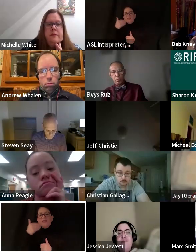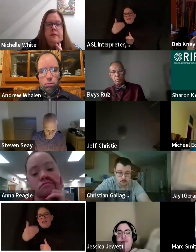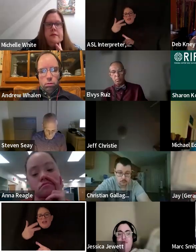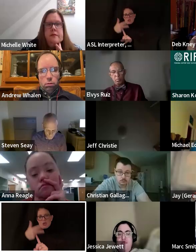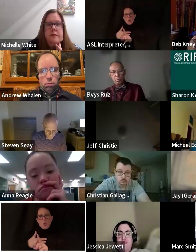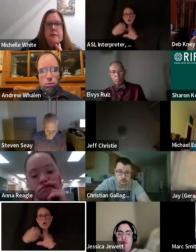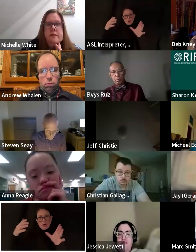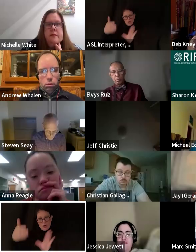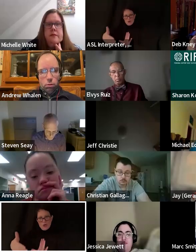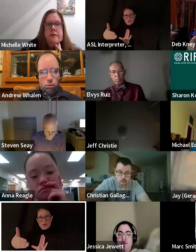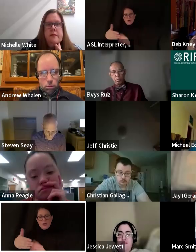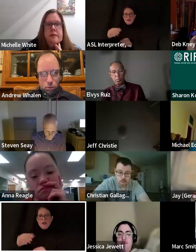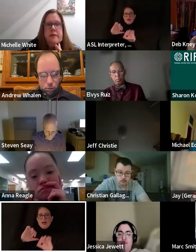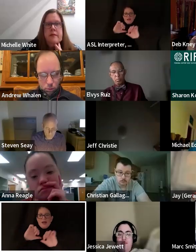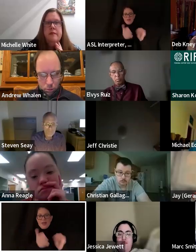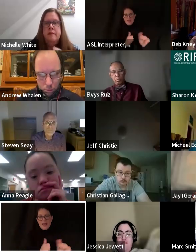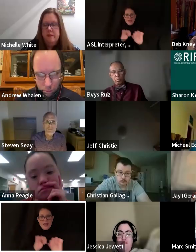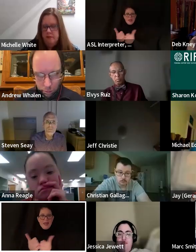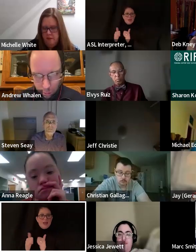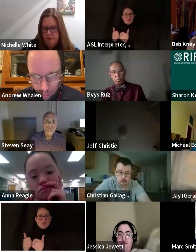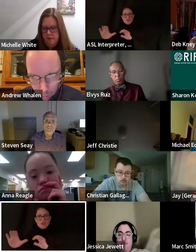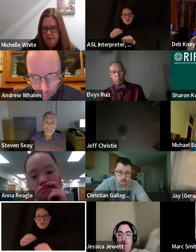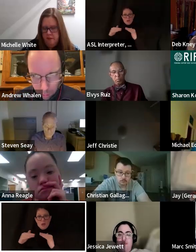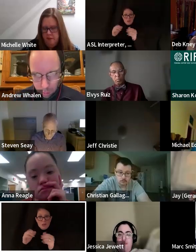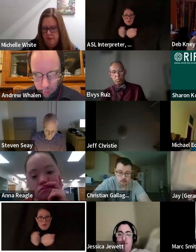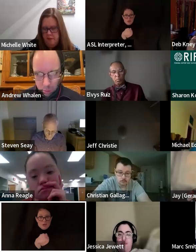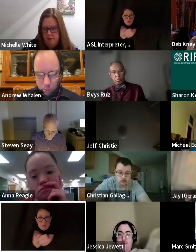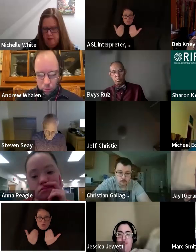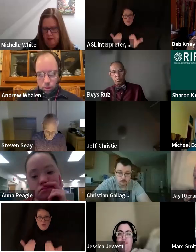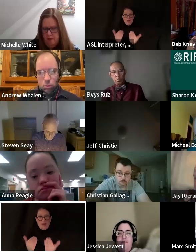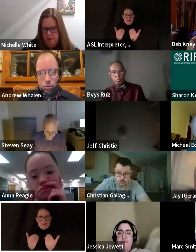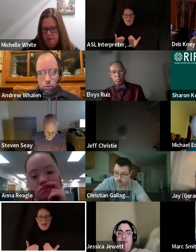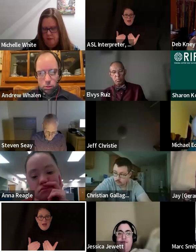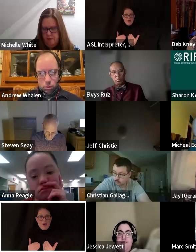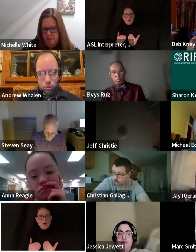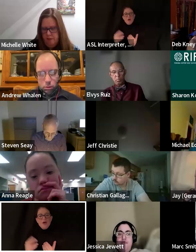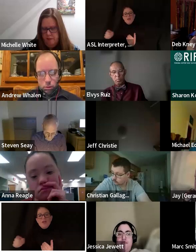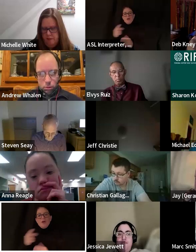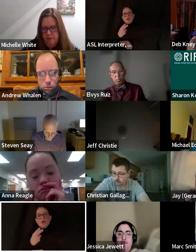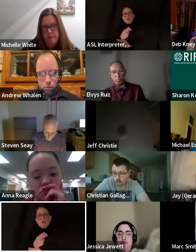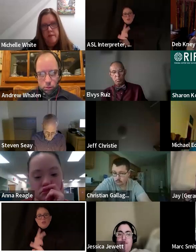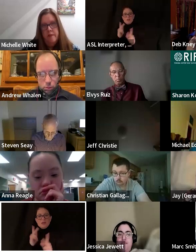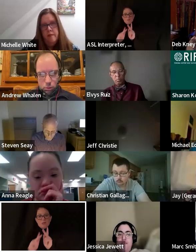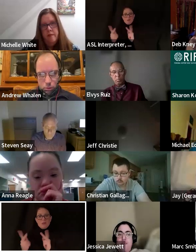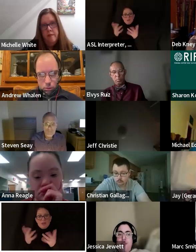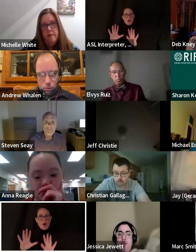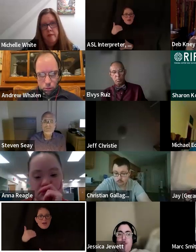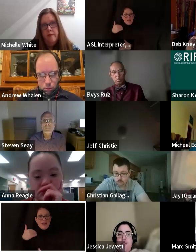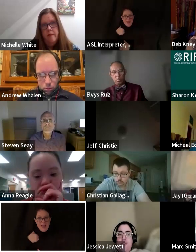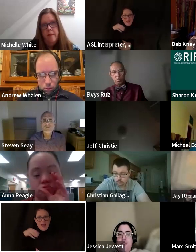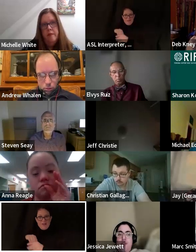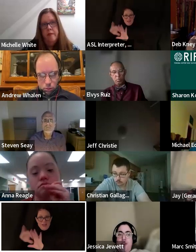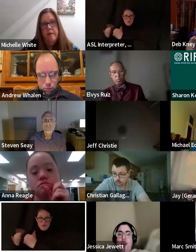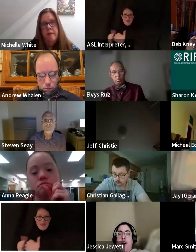quarter. The agencies who are doing peer supports now are using Yep. people that they already have within